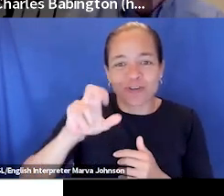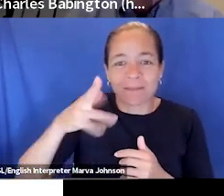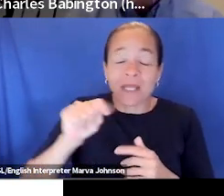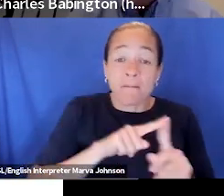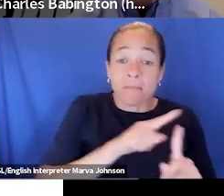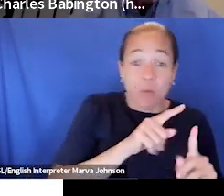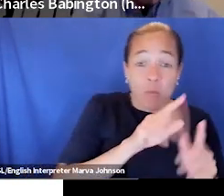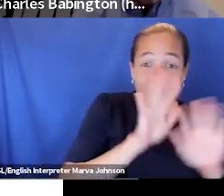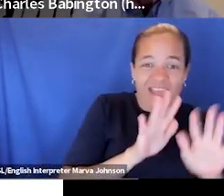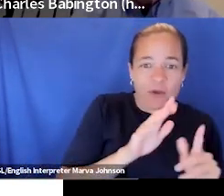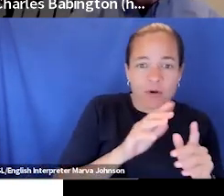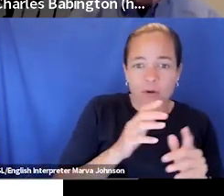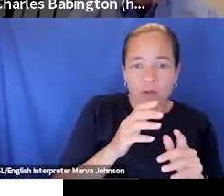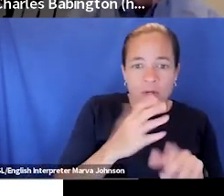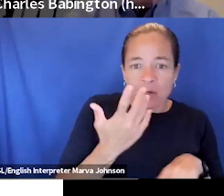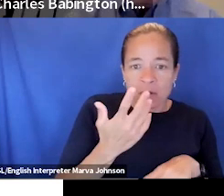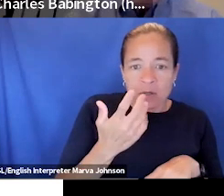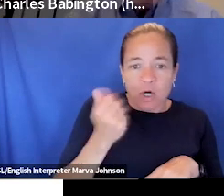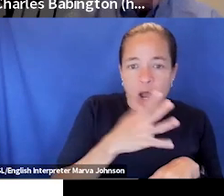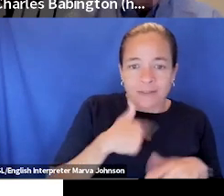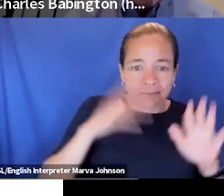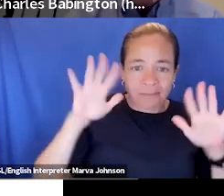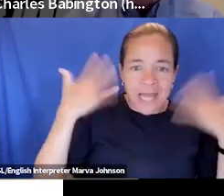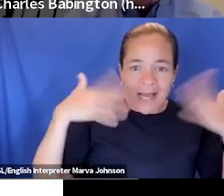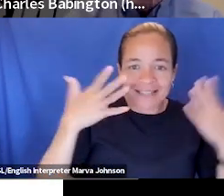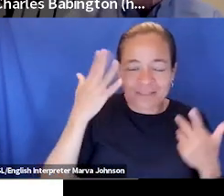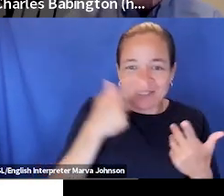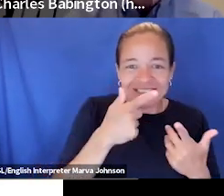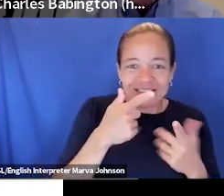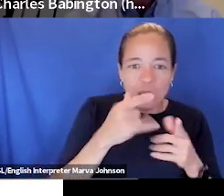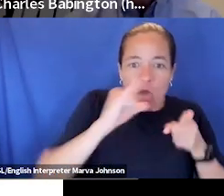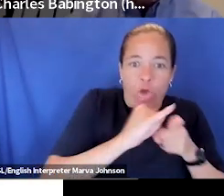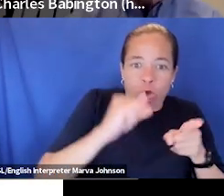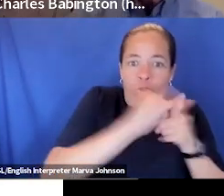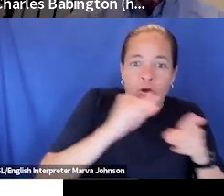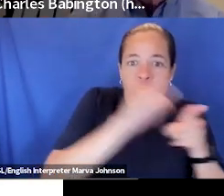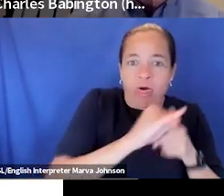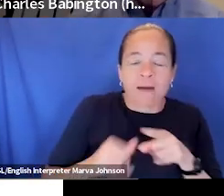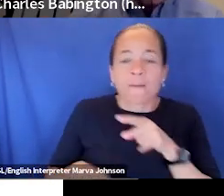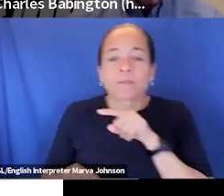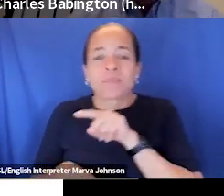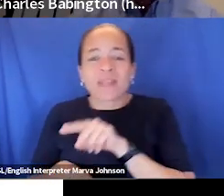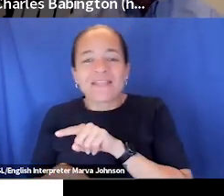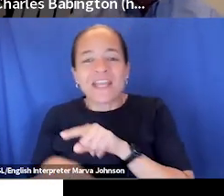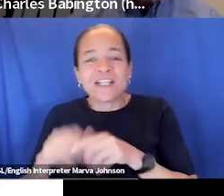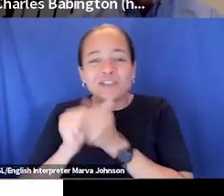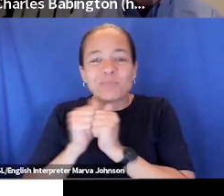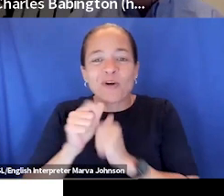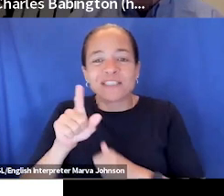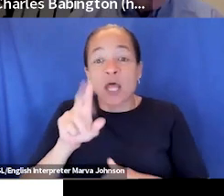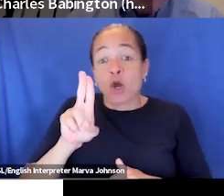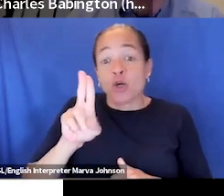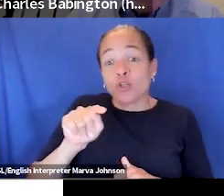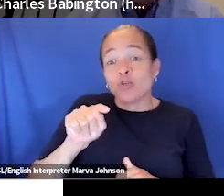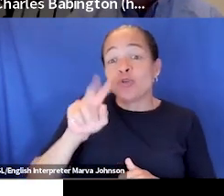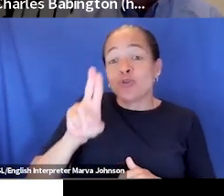possible. Well, rain or snow, just say which it is. They're utilizing the 2-3 zone. I hear that type of talk in sports shows all the time.